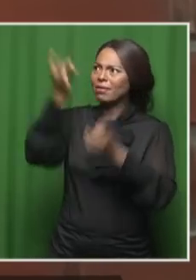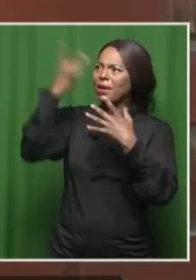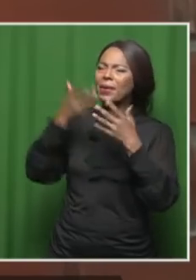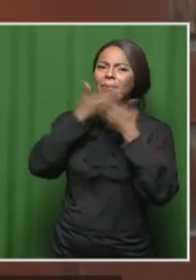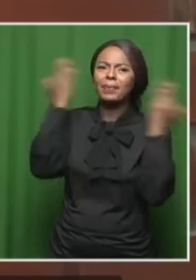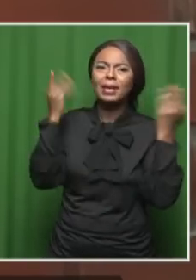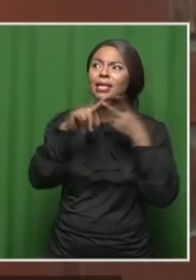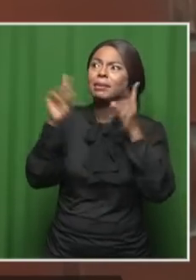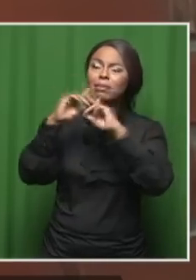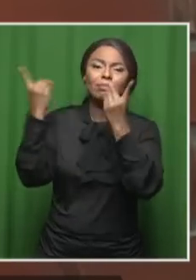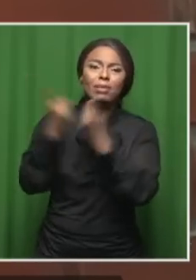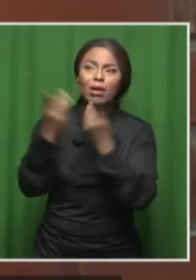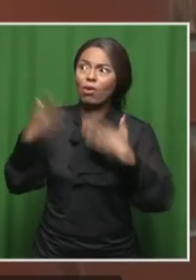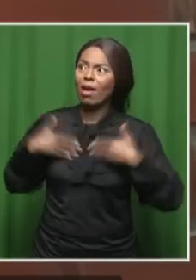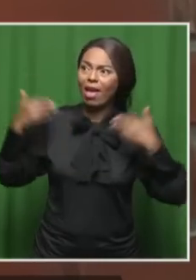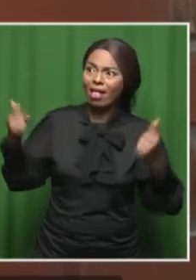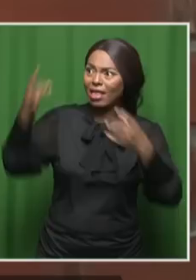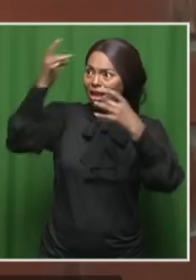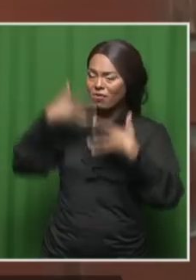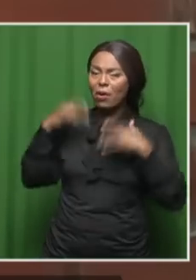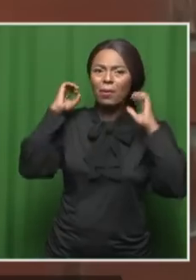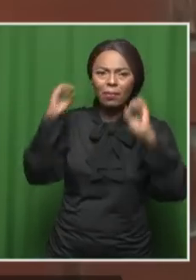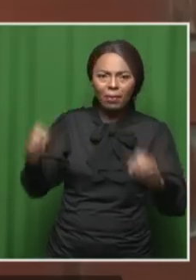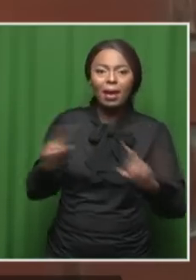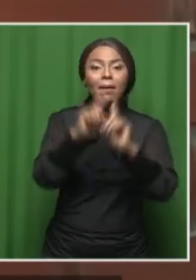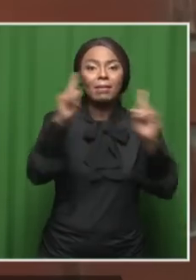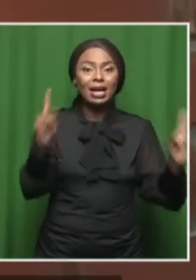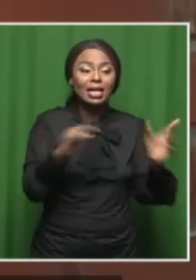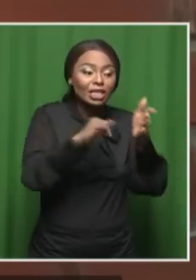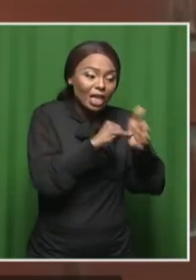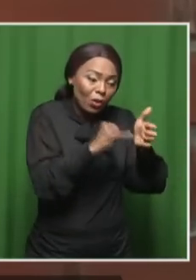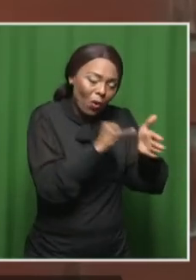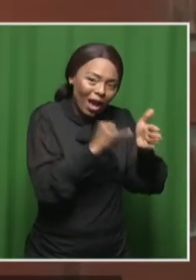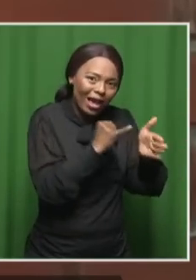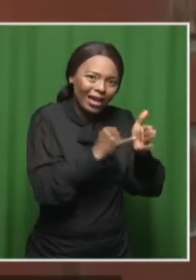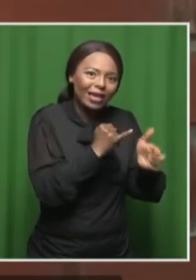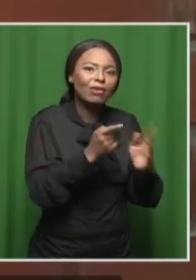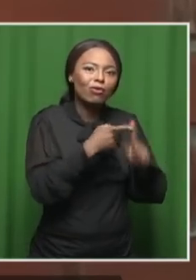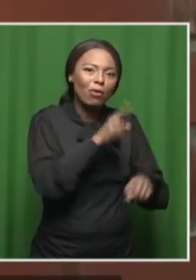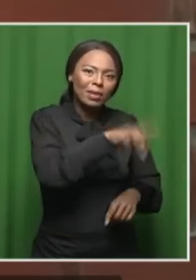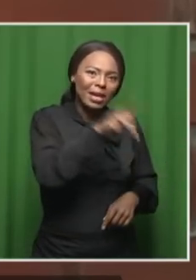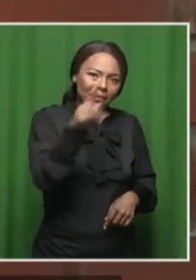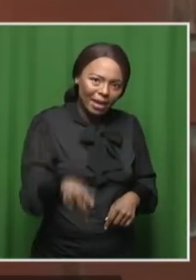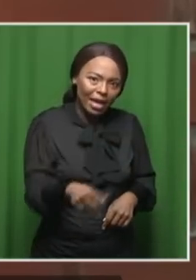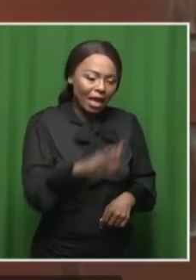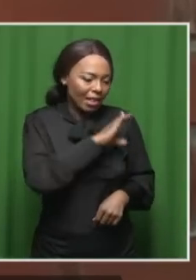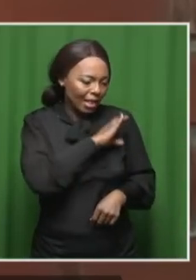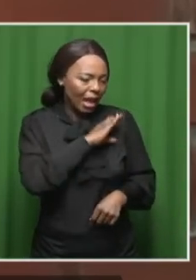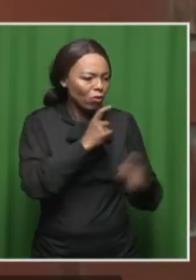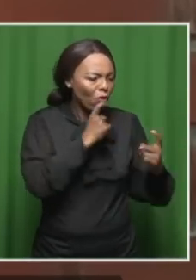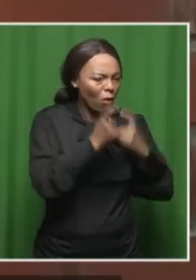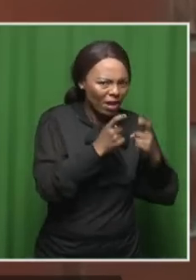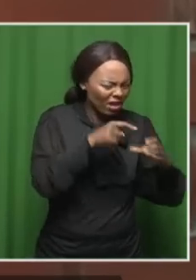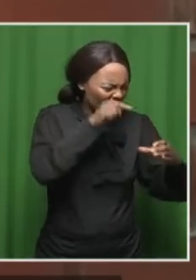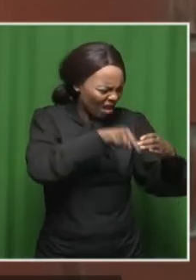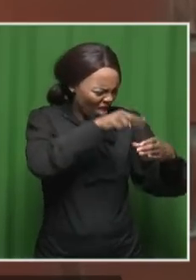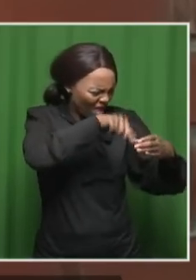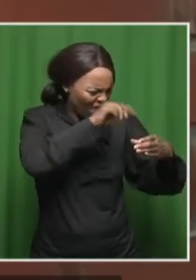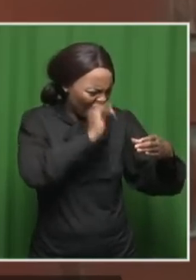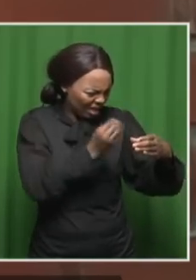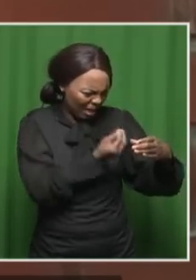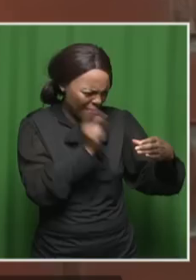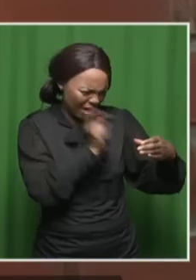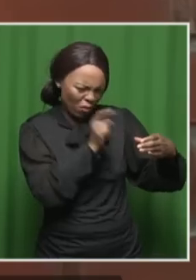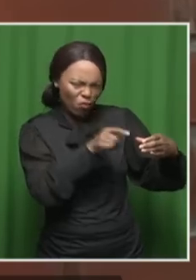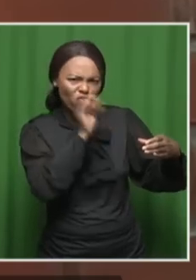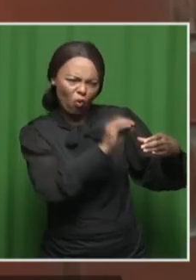And it's only now when we had a complaint in January from Pick n Pay that really Pick n Pay took the step and to really come forward and